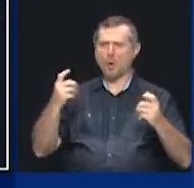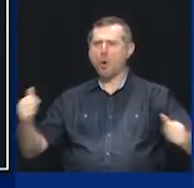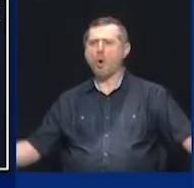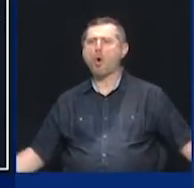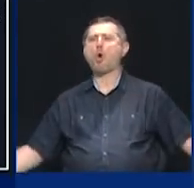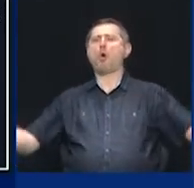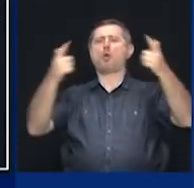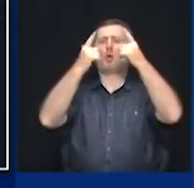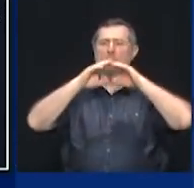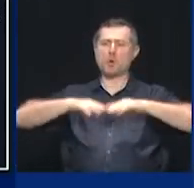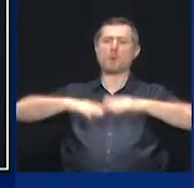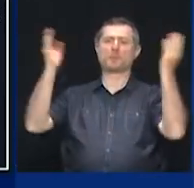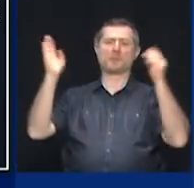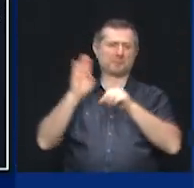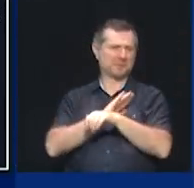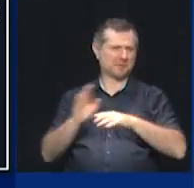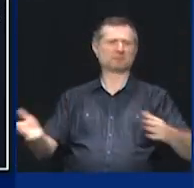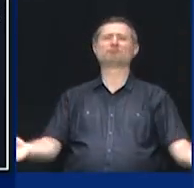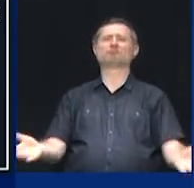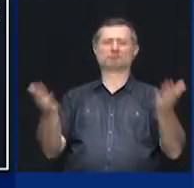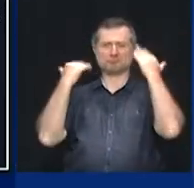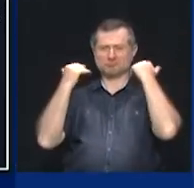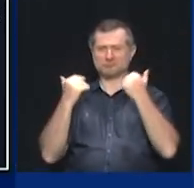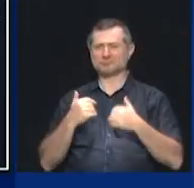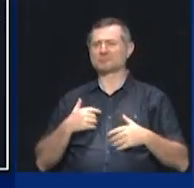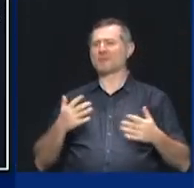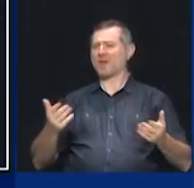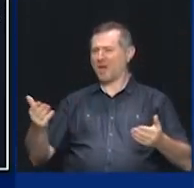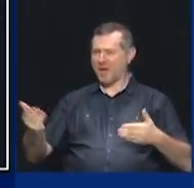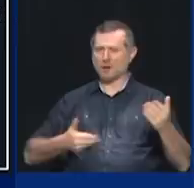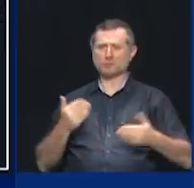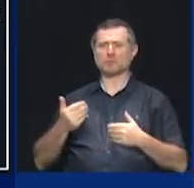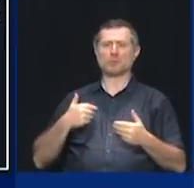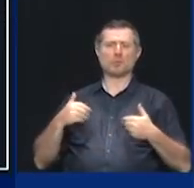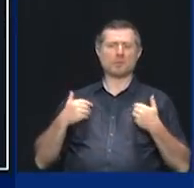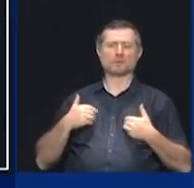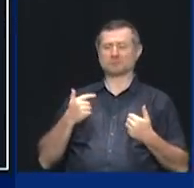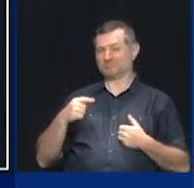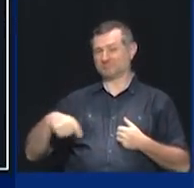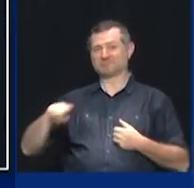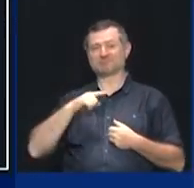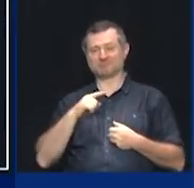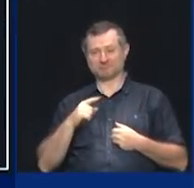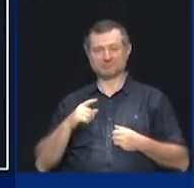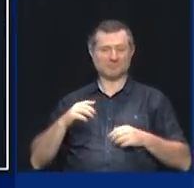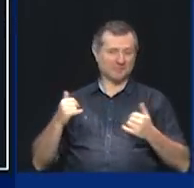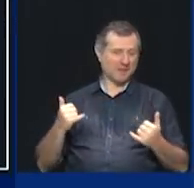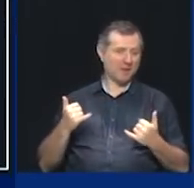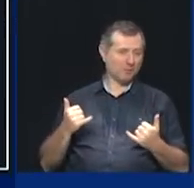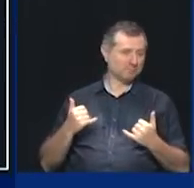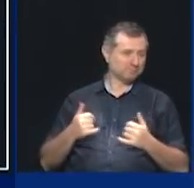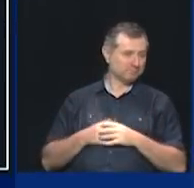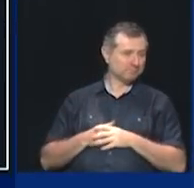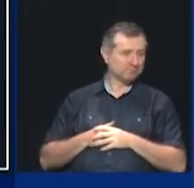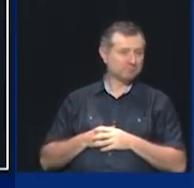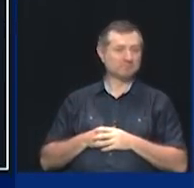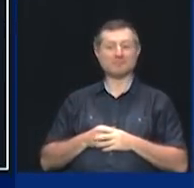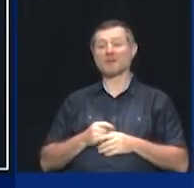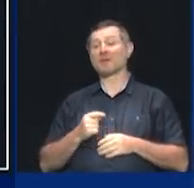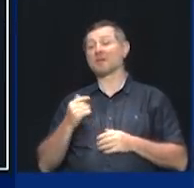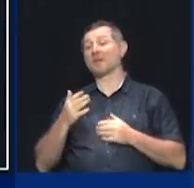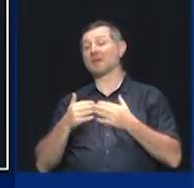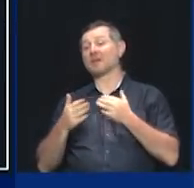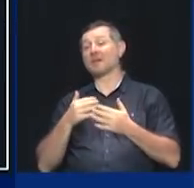to employ these at-risk youth, and we want them doing it now. I want to thank Gary LaBarbera